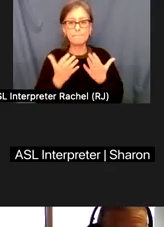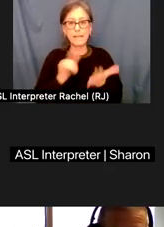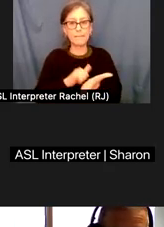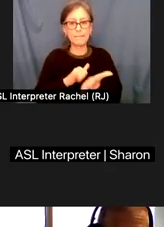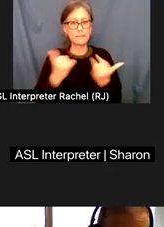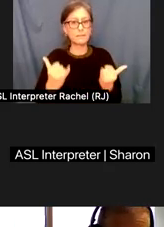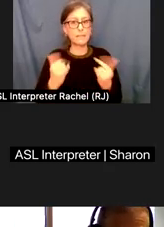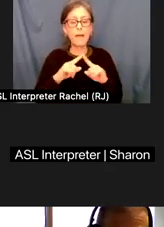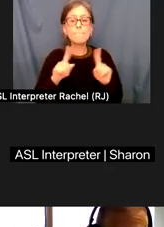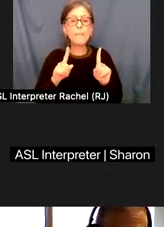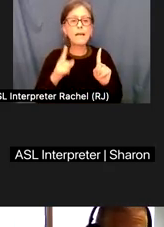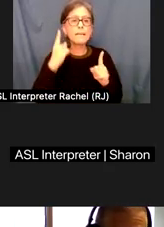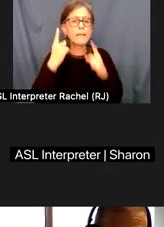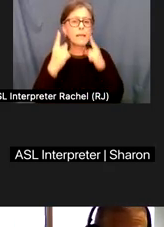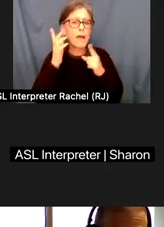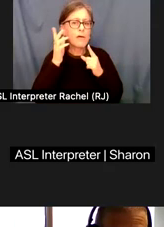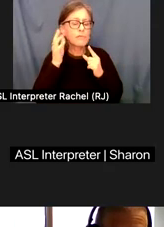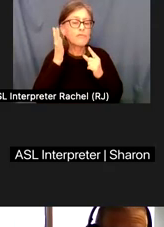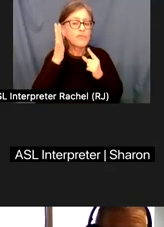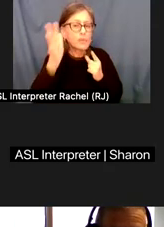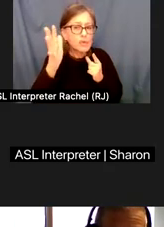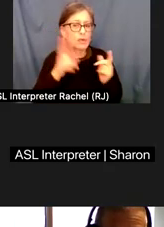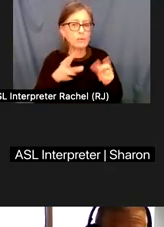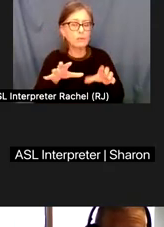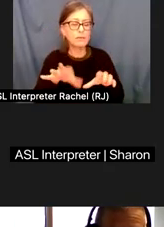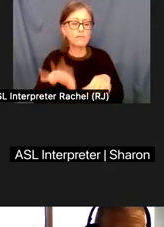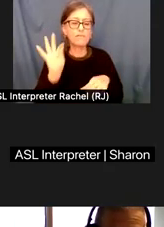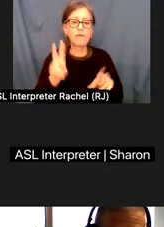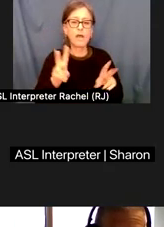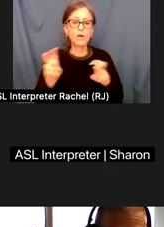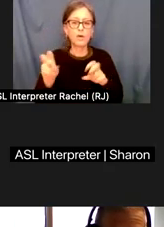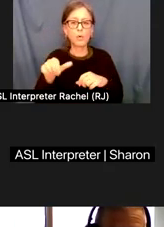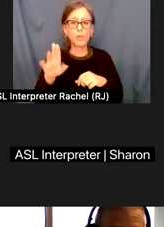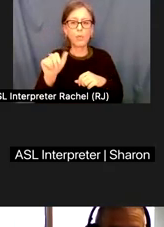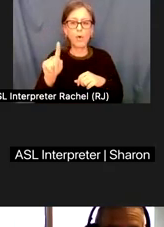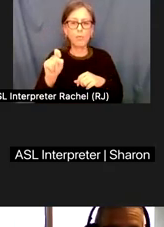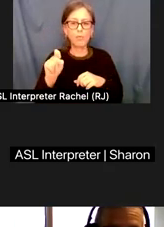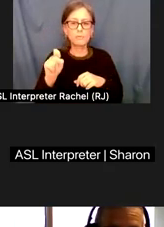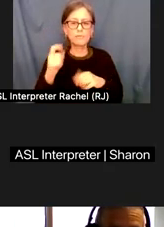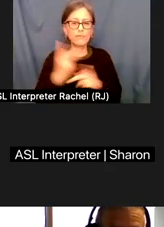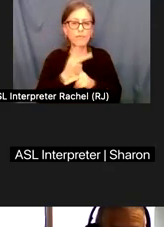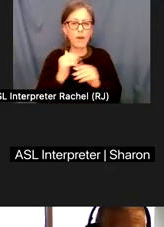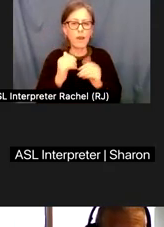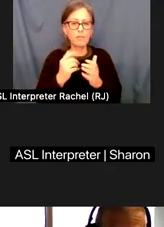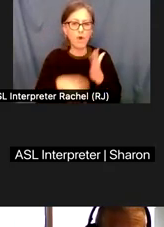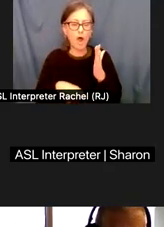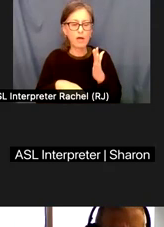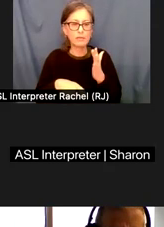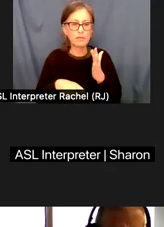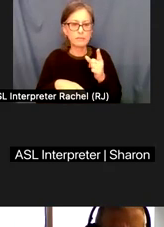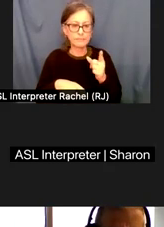but consider it just to get a quote to see how much it would cost. At the